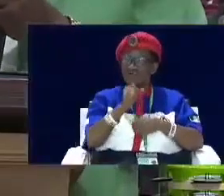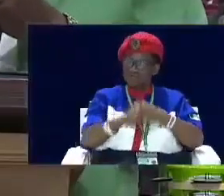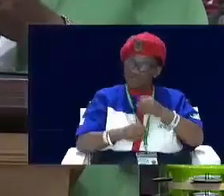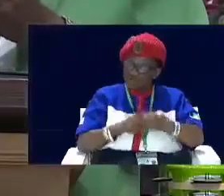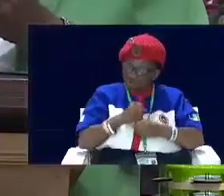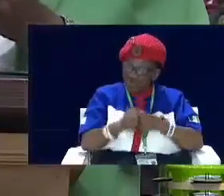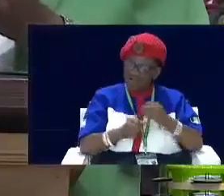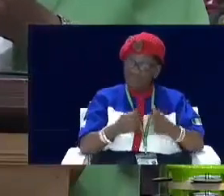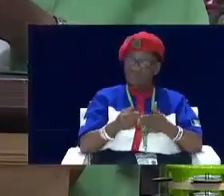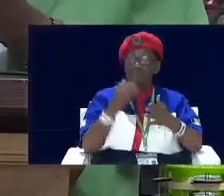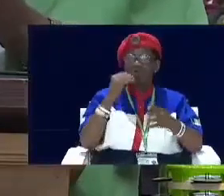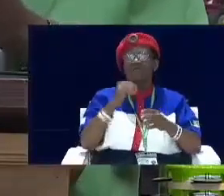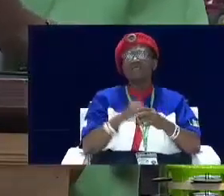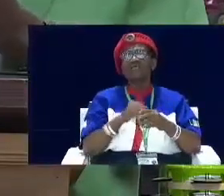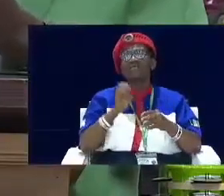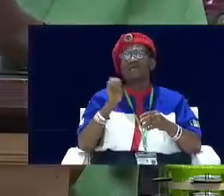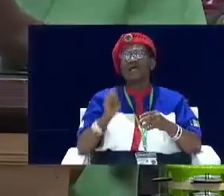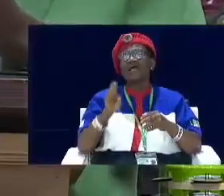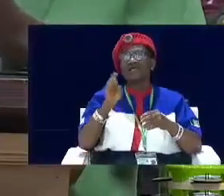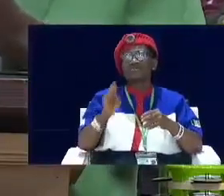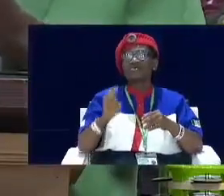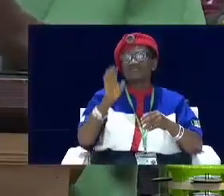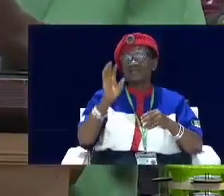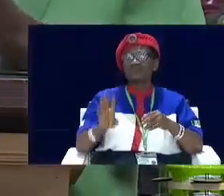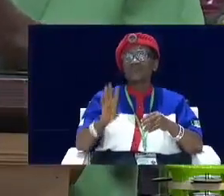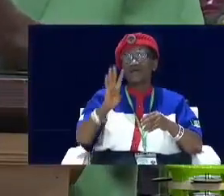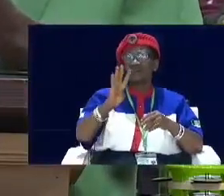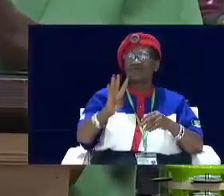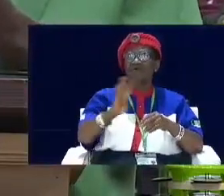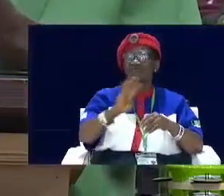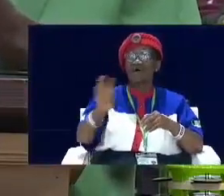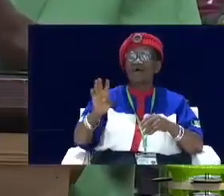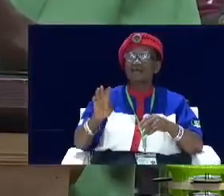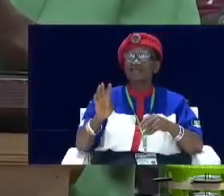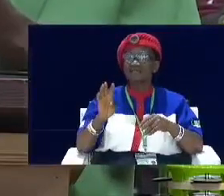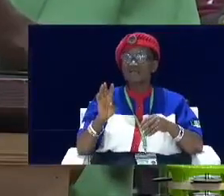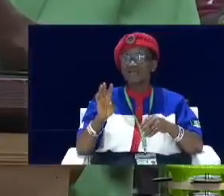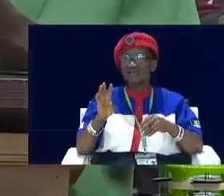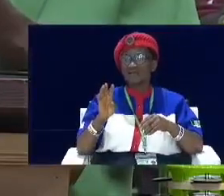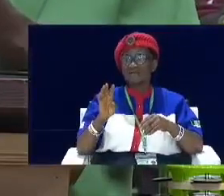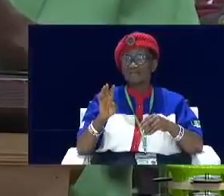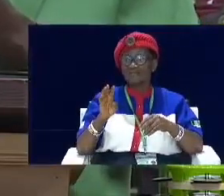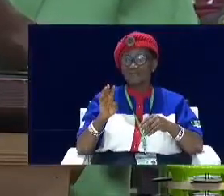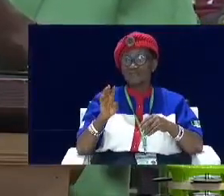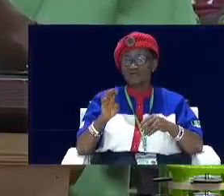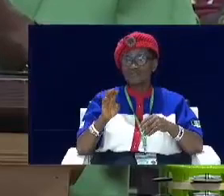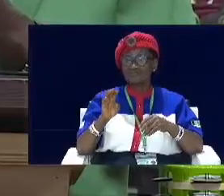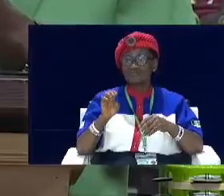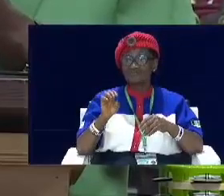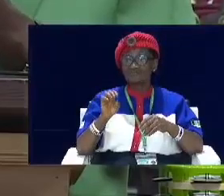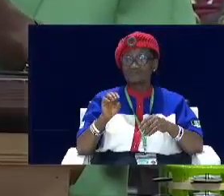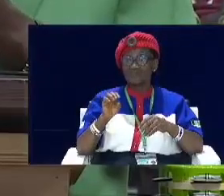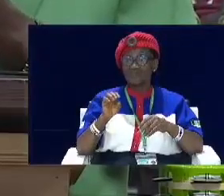In Exodus chapter 4 from verse 10 to 12. Ìwé Exodus orí kẹrin bẹ̀rẹ̀ láti ẹsẹ̀ kẹwàá dé ìkejìlá.